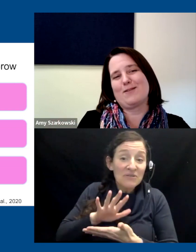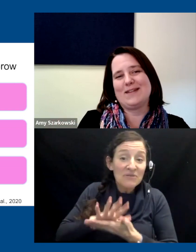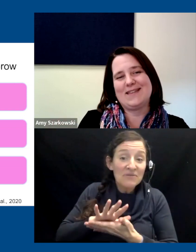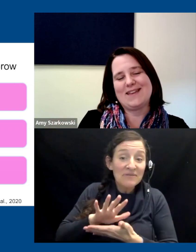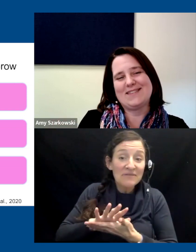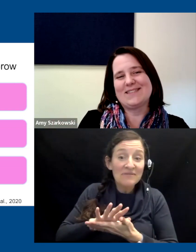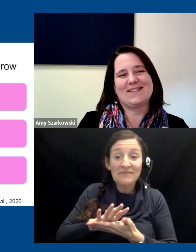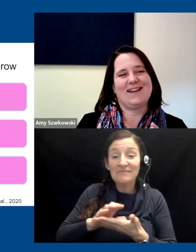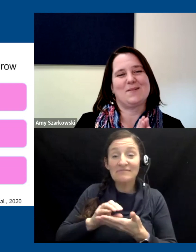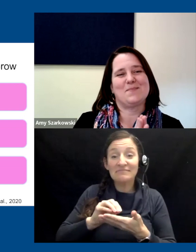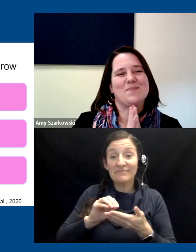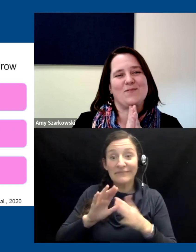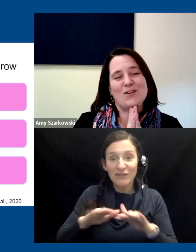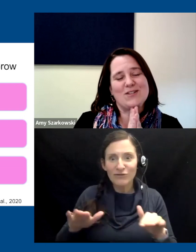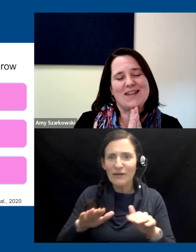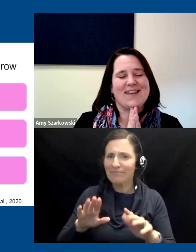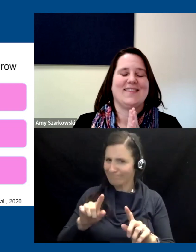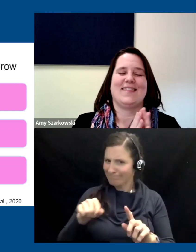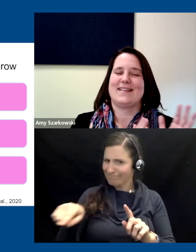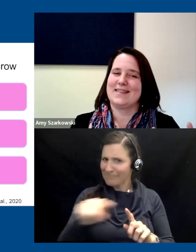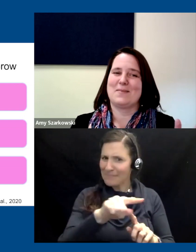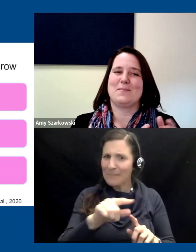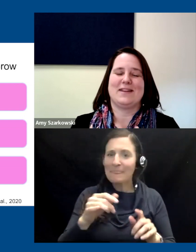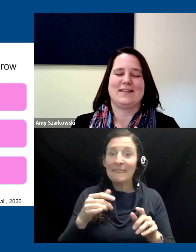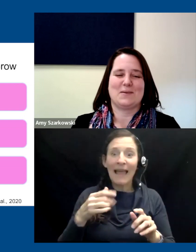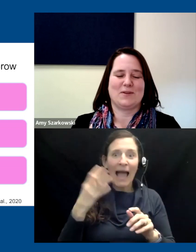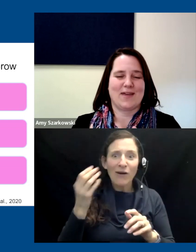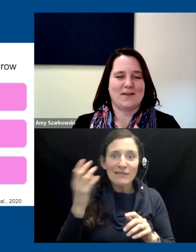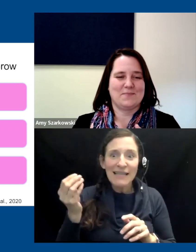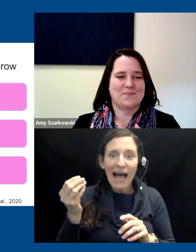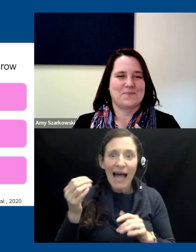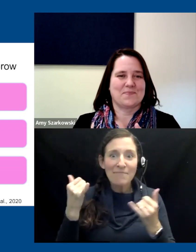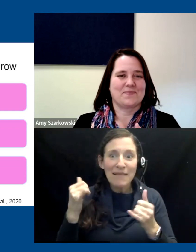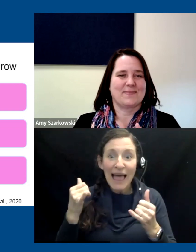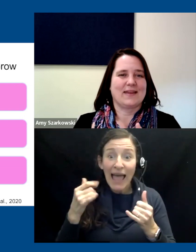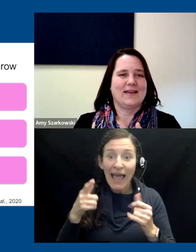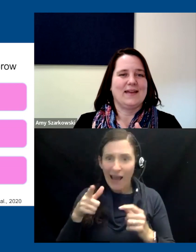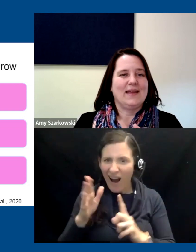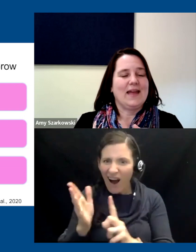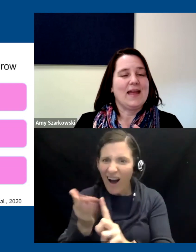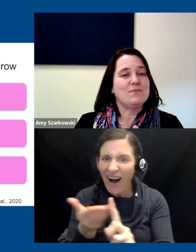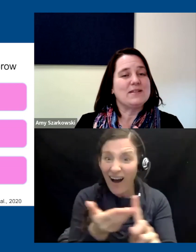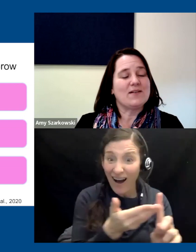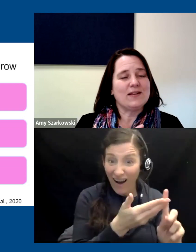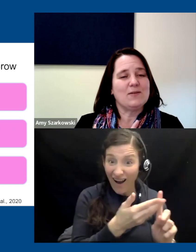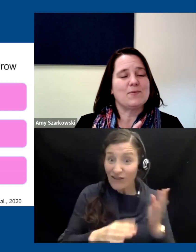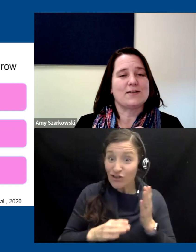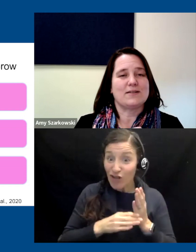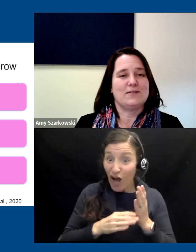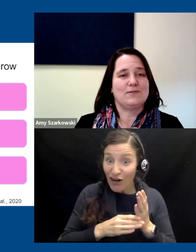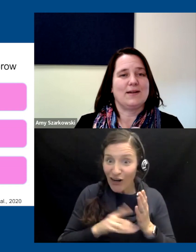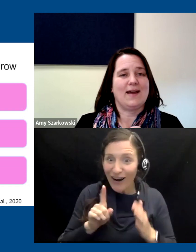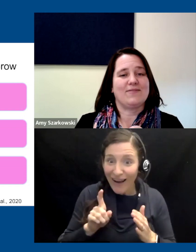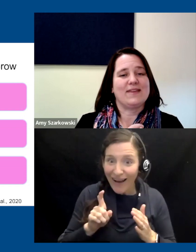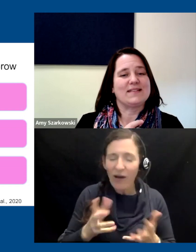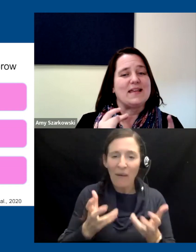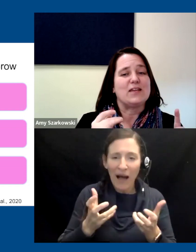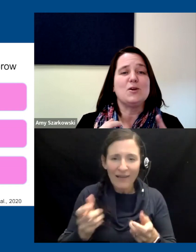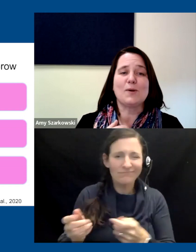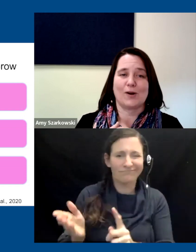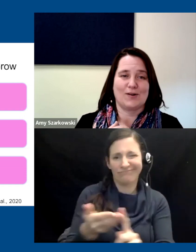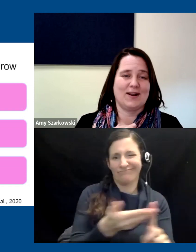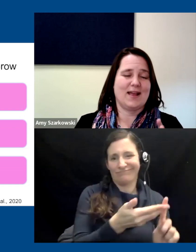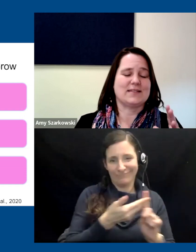to play on the recess field, that might be an example of that. And we definitely want to have things